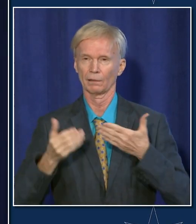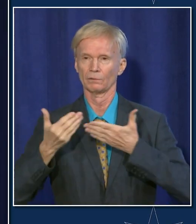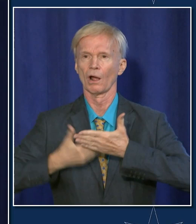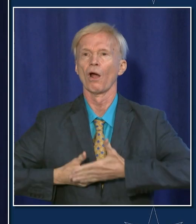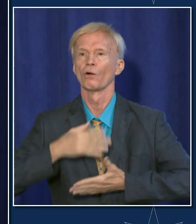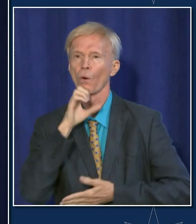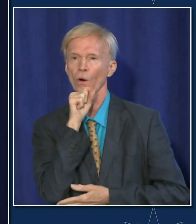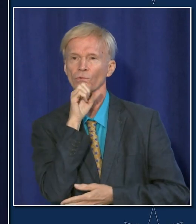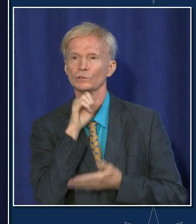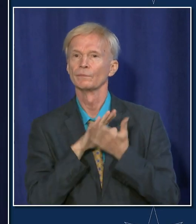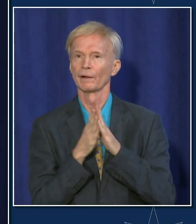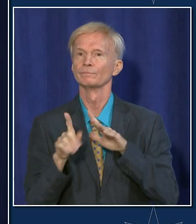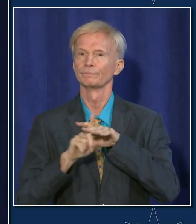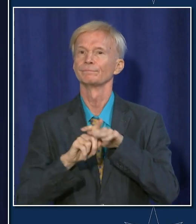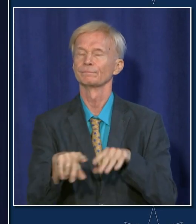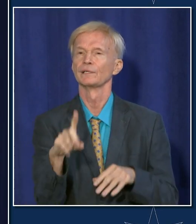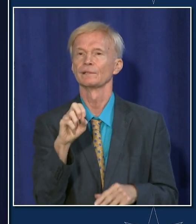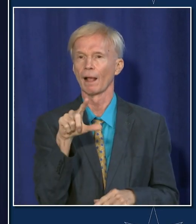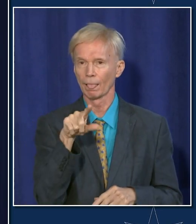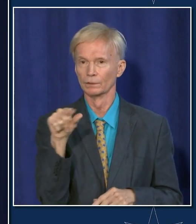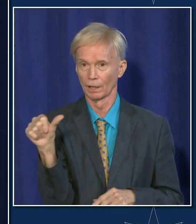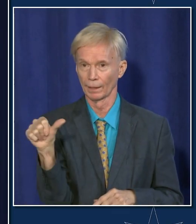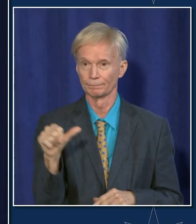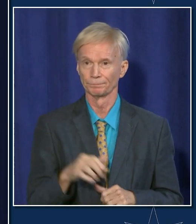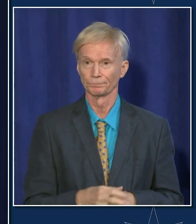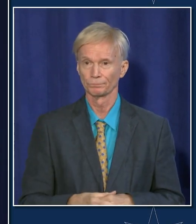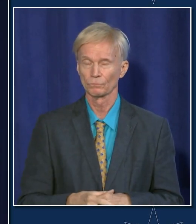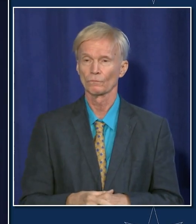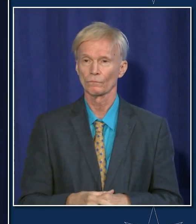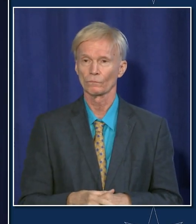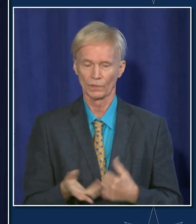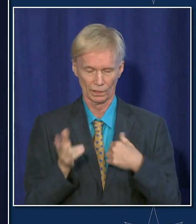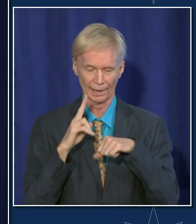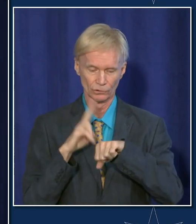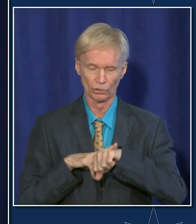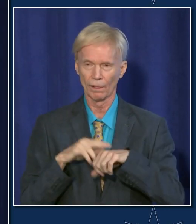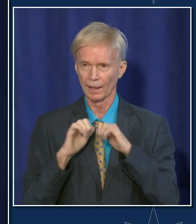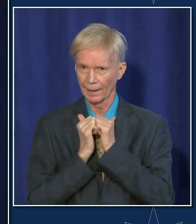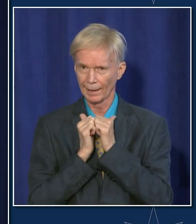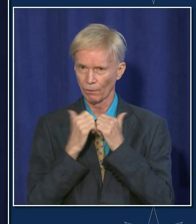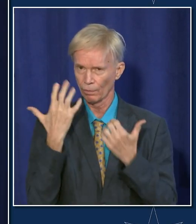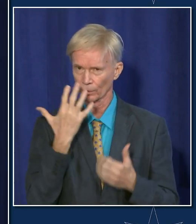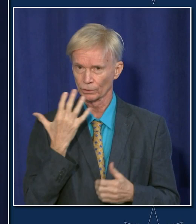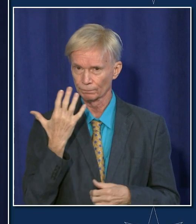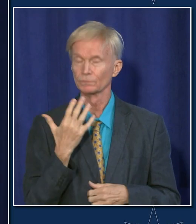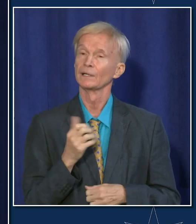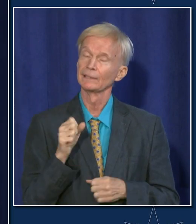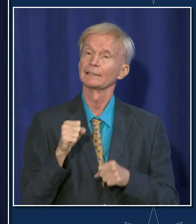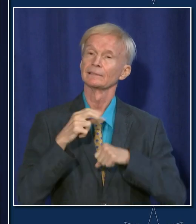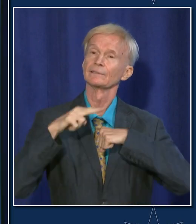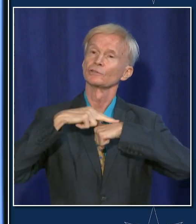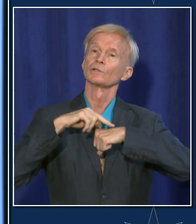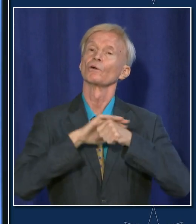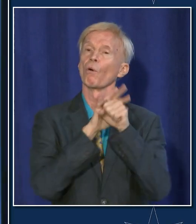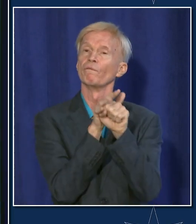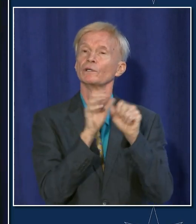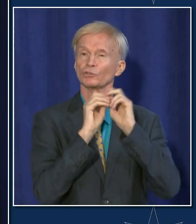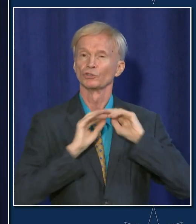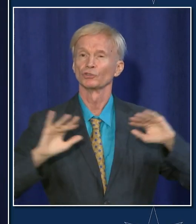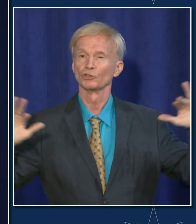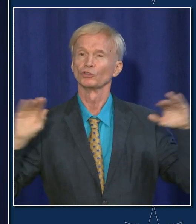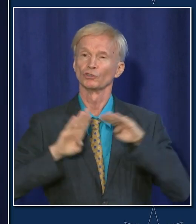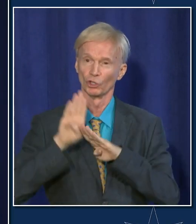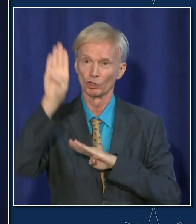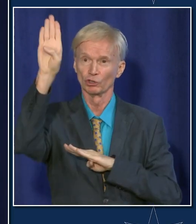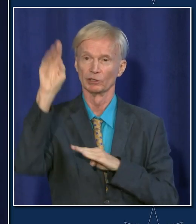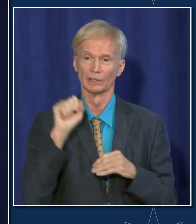That's the Delta variant. If we look at how we're doing nationally, obviously COVID is surging. The darker